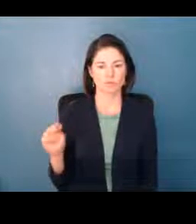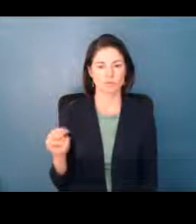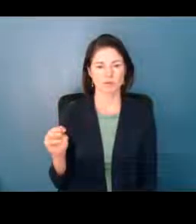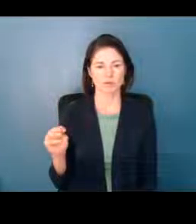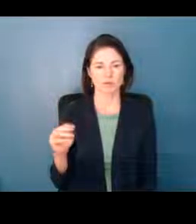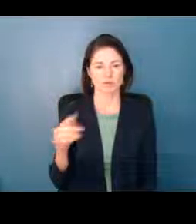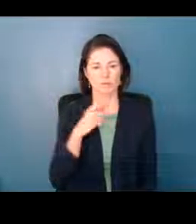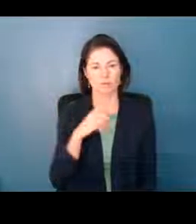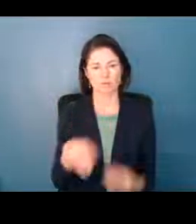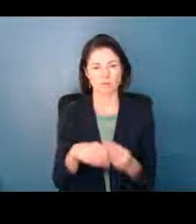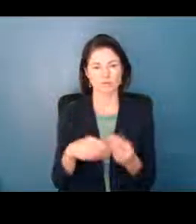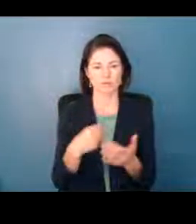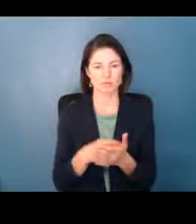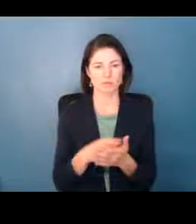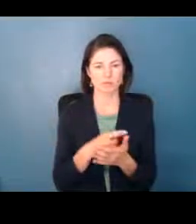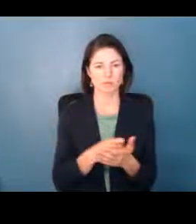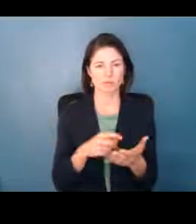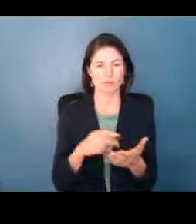for construction support.